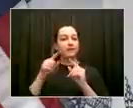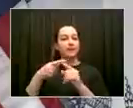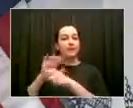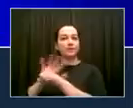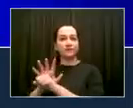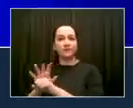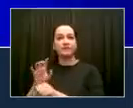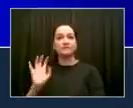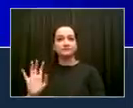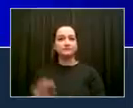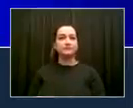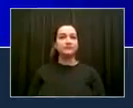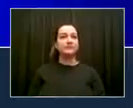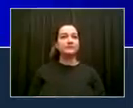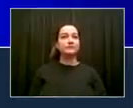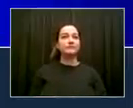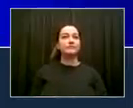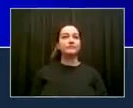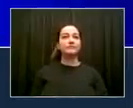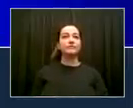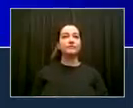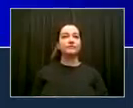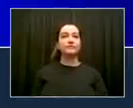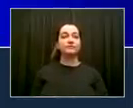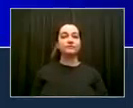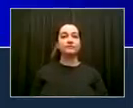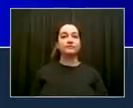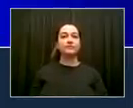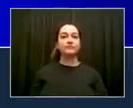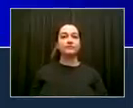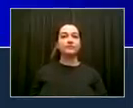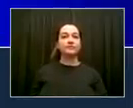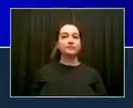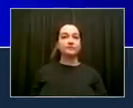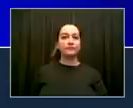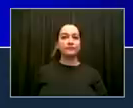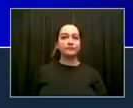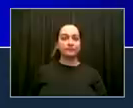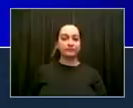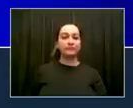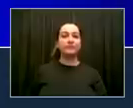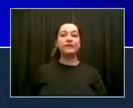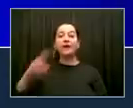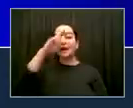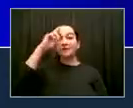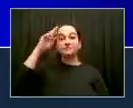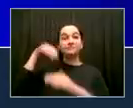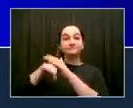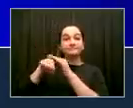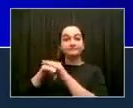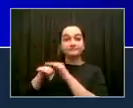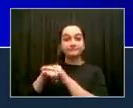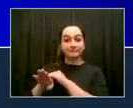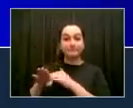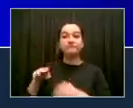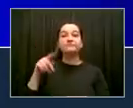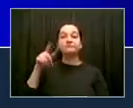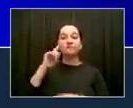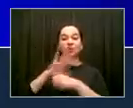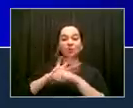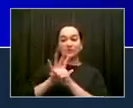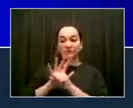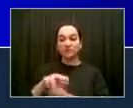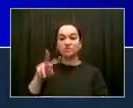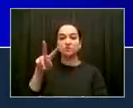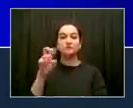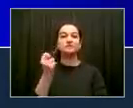one, daily number of people admitted to New York City hospitals for suspected COVID-19. Now, this number, again, will go up and down each day, but this is now the second day this week